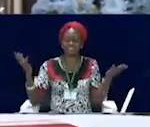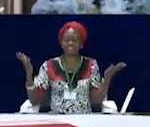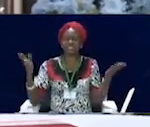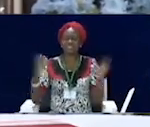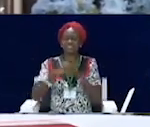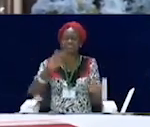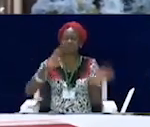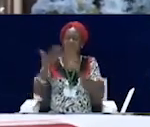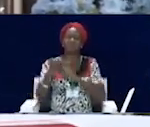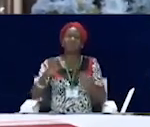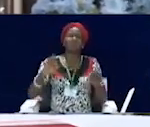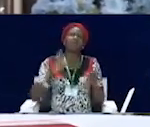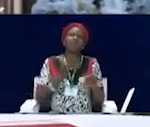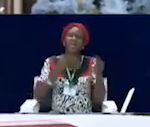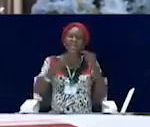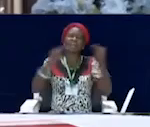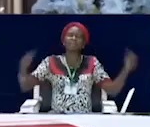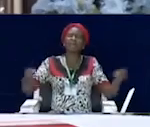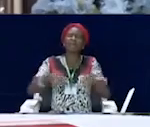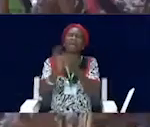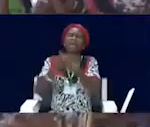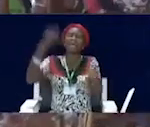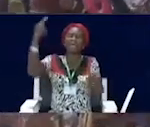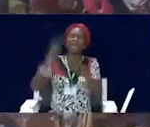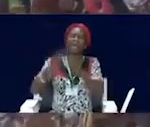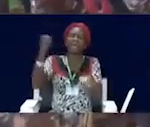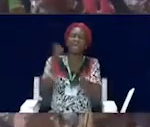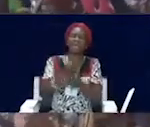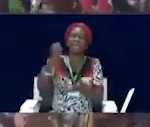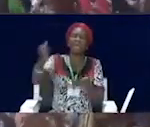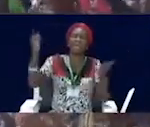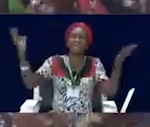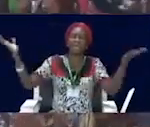in the presence of their enemies.